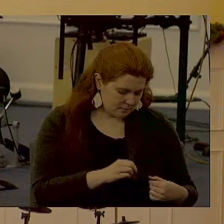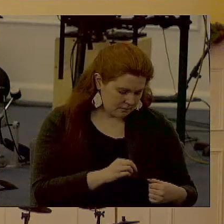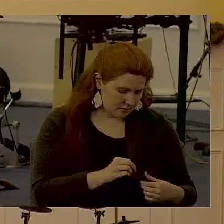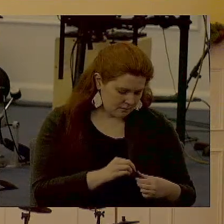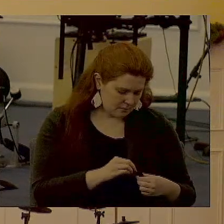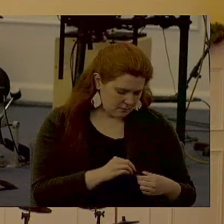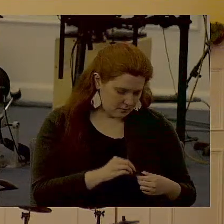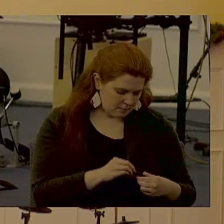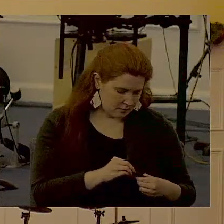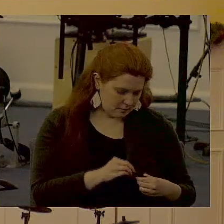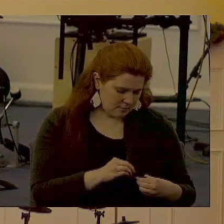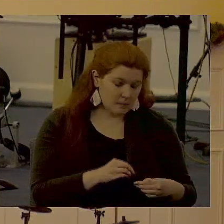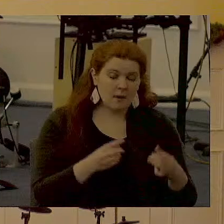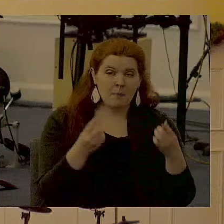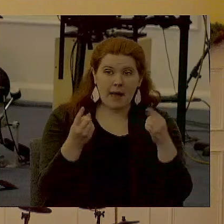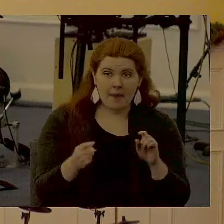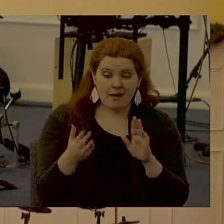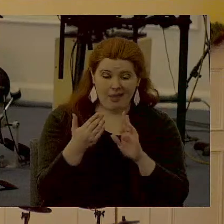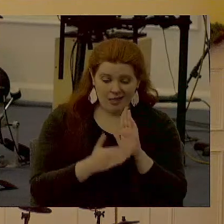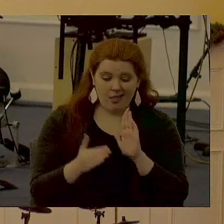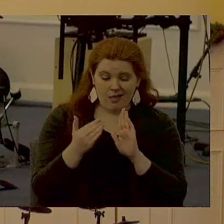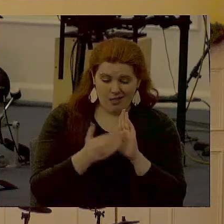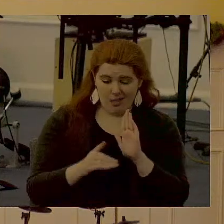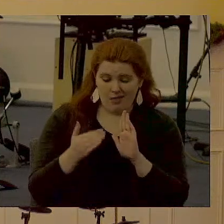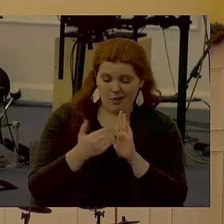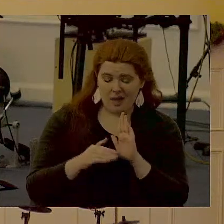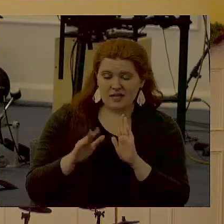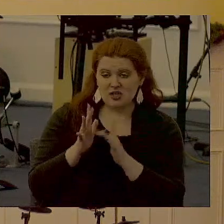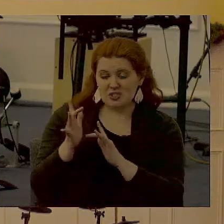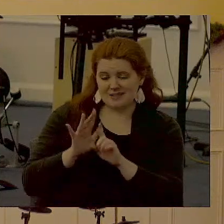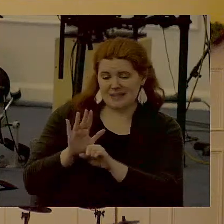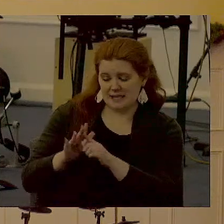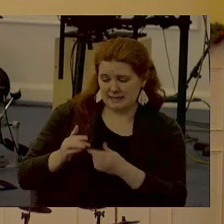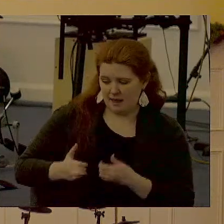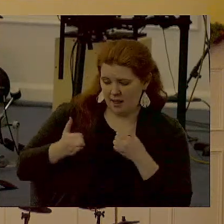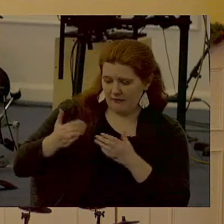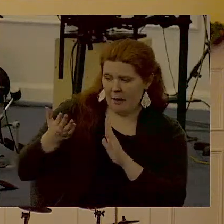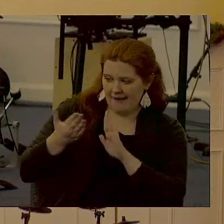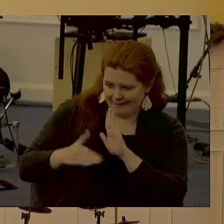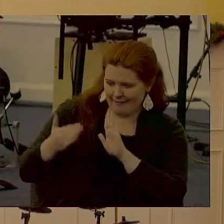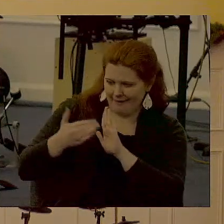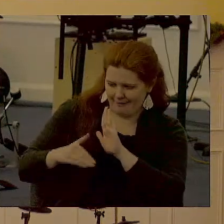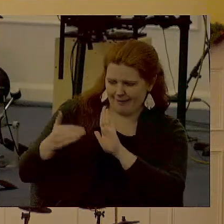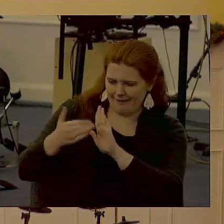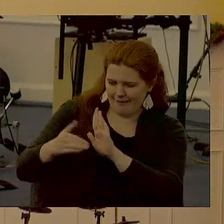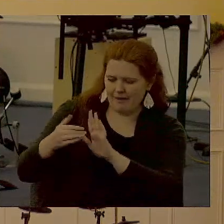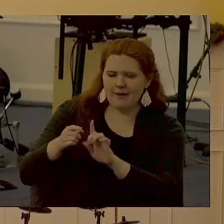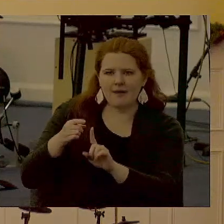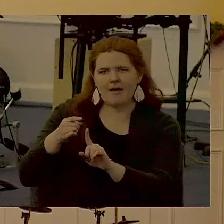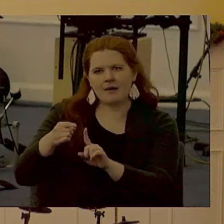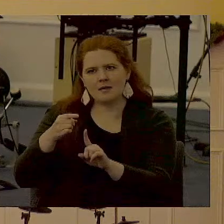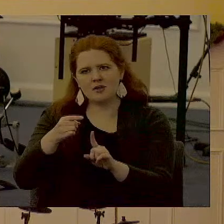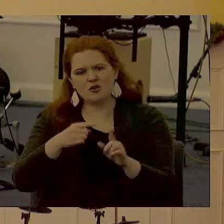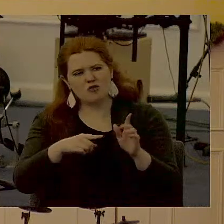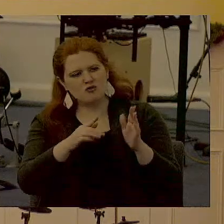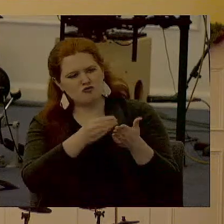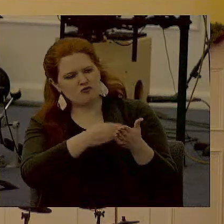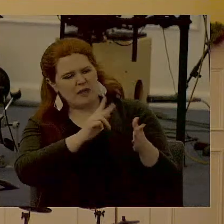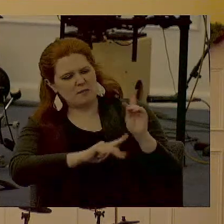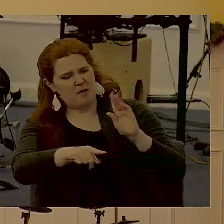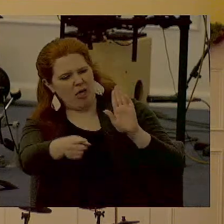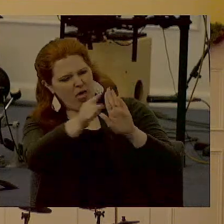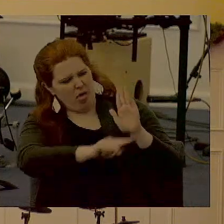over and over again in the life of Jesus, he does not hate on the rich the way